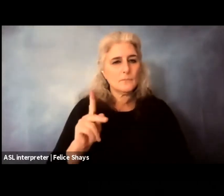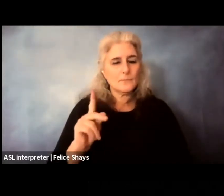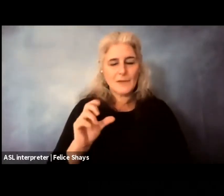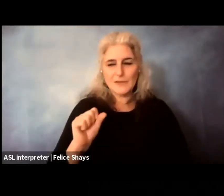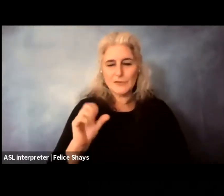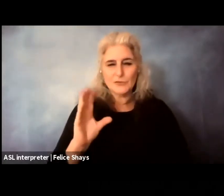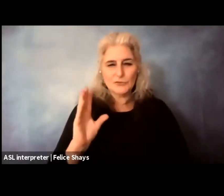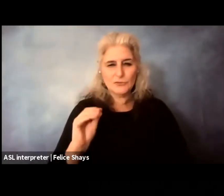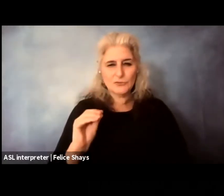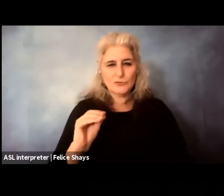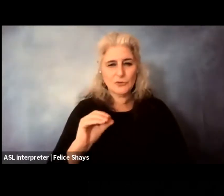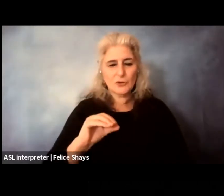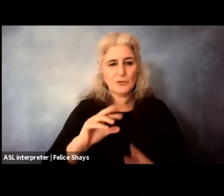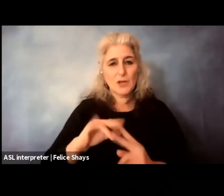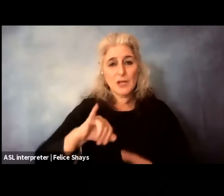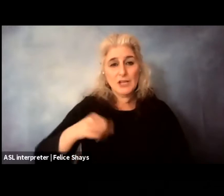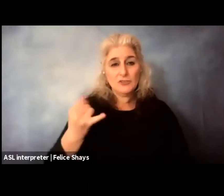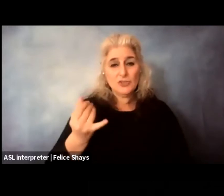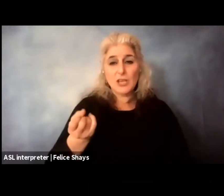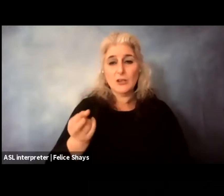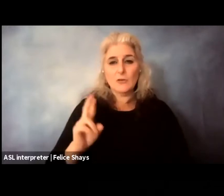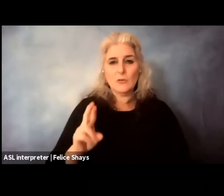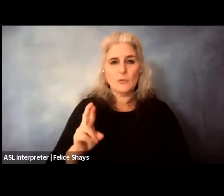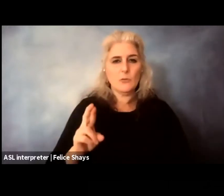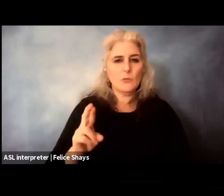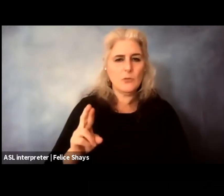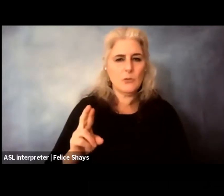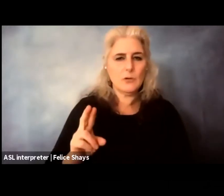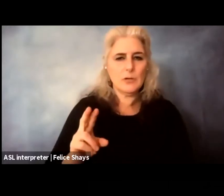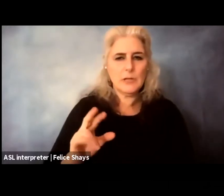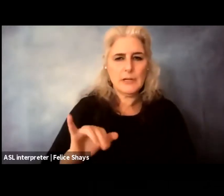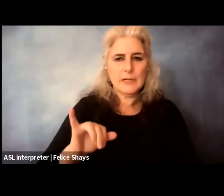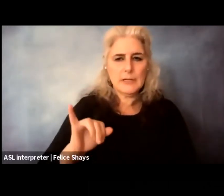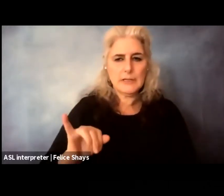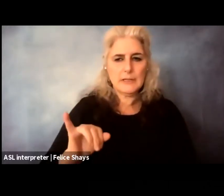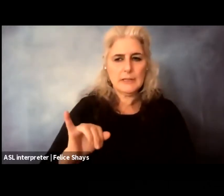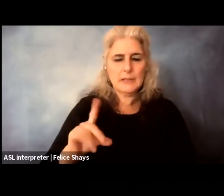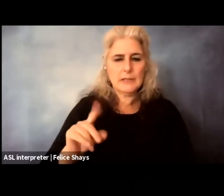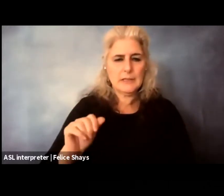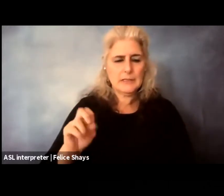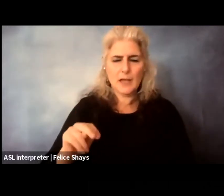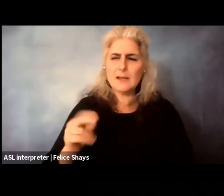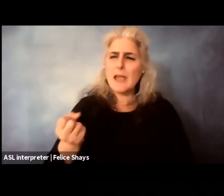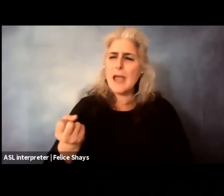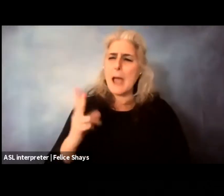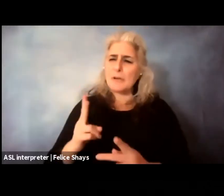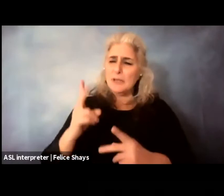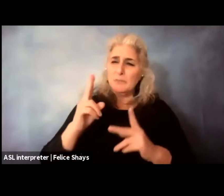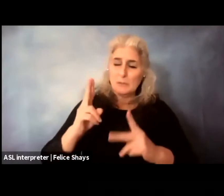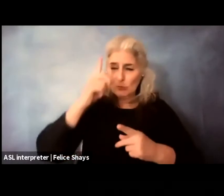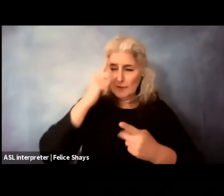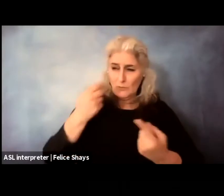Either Jay or Idan, how many people do you think we are expecting?